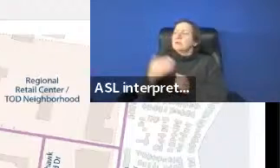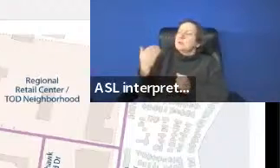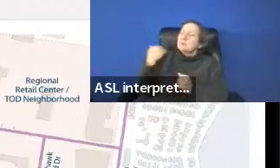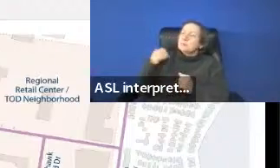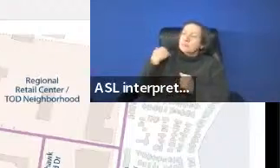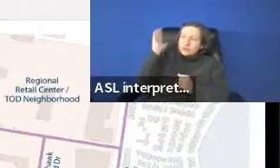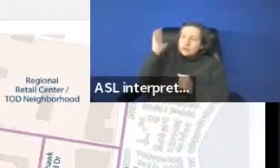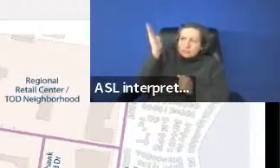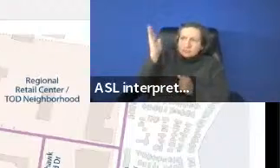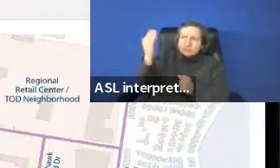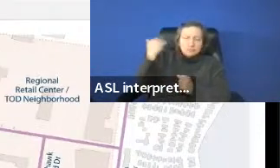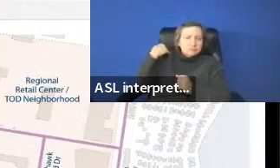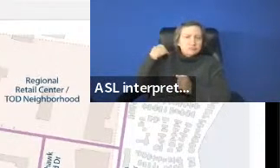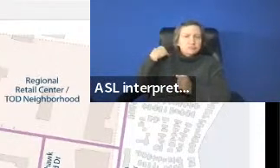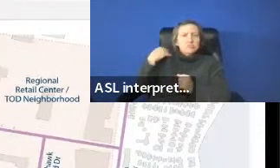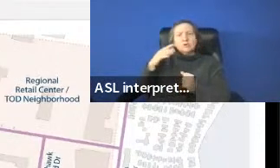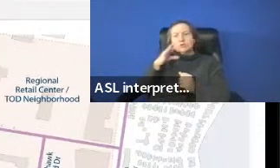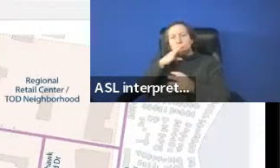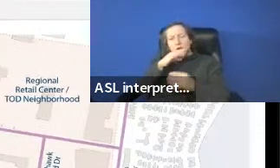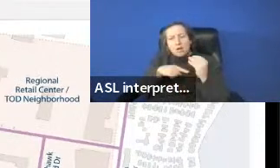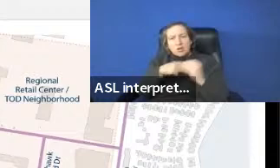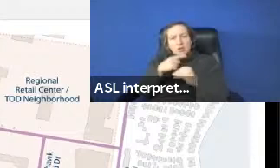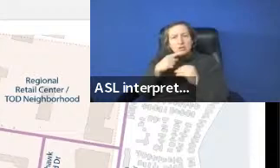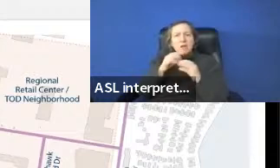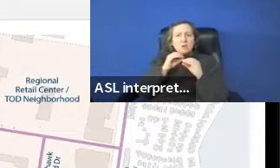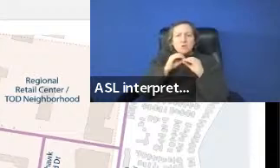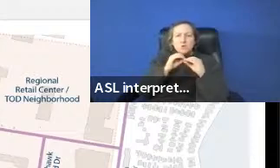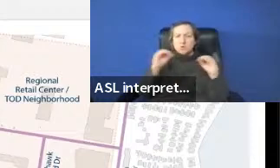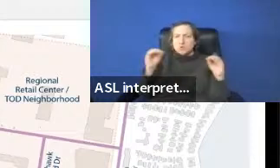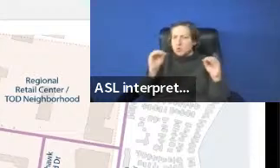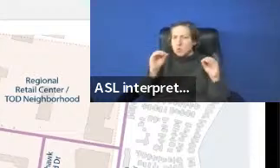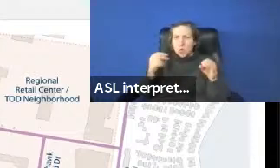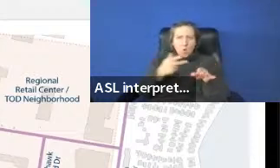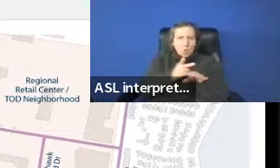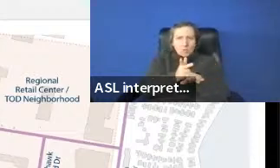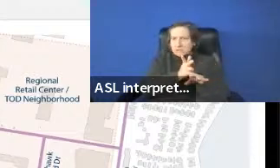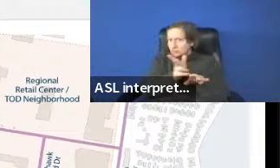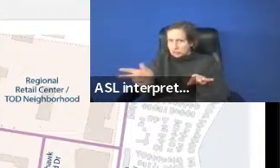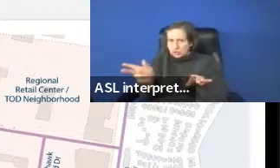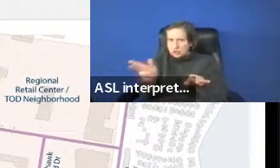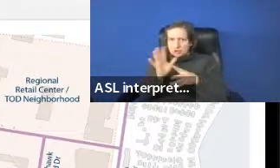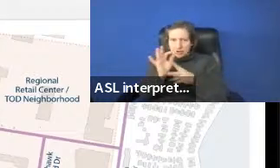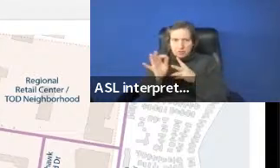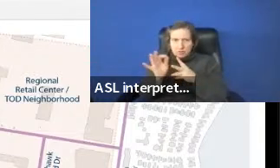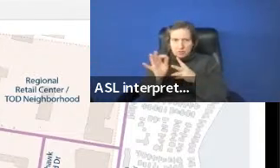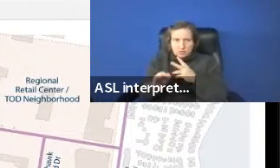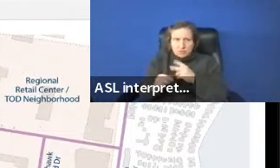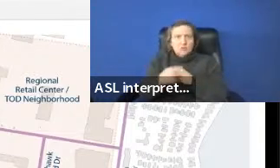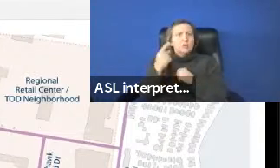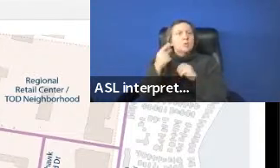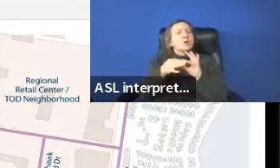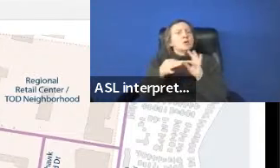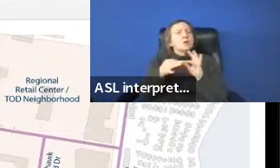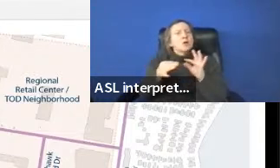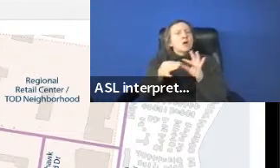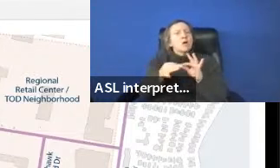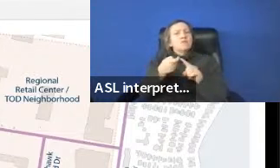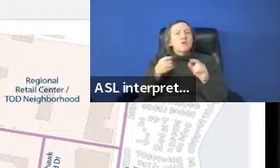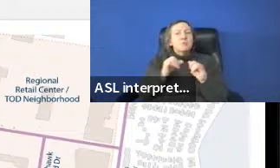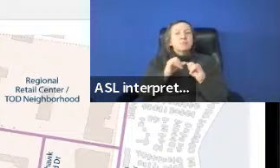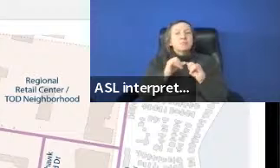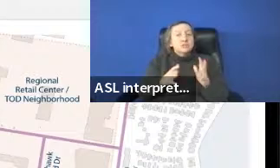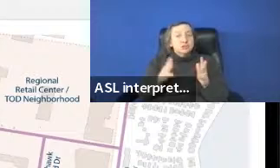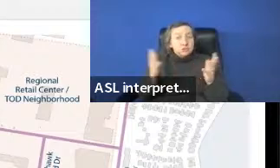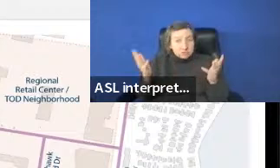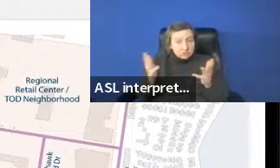that you made to us, as we talked about the no interchange option, one of the comments coming from the engineers was that